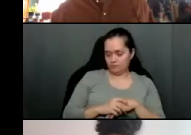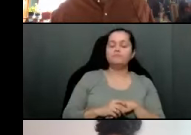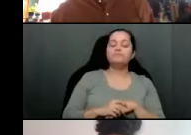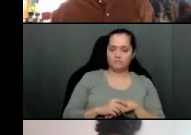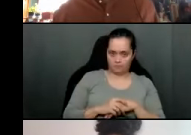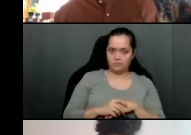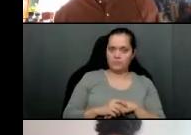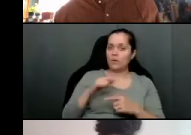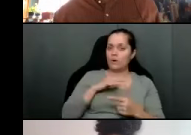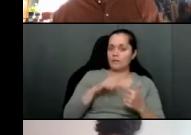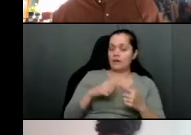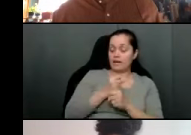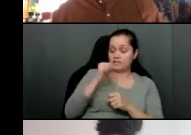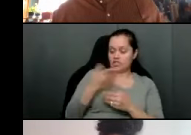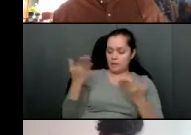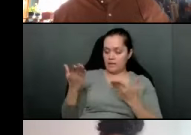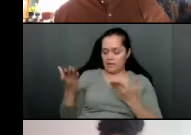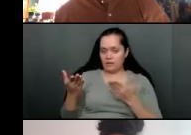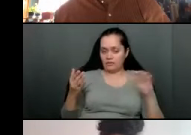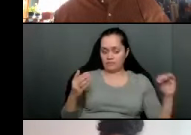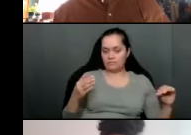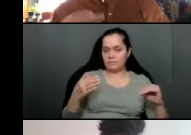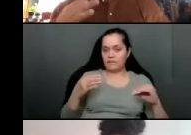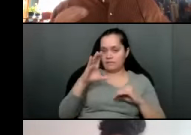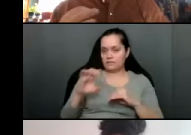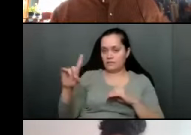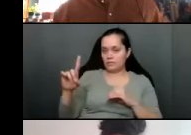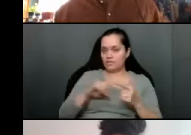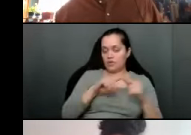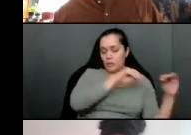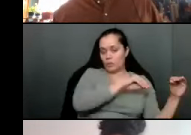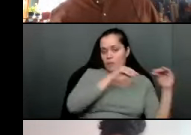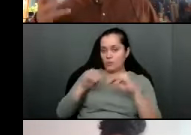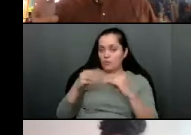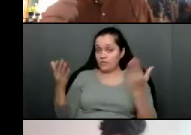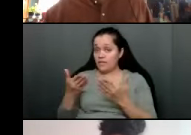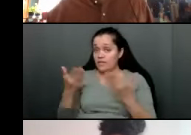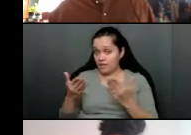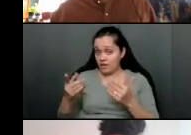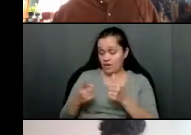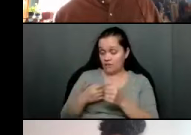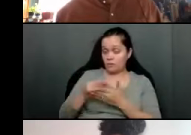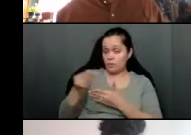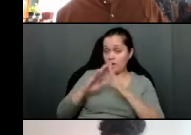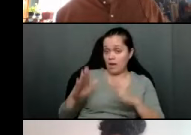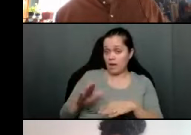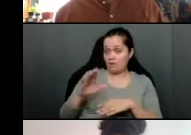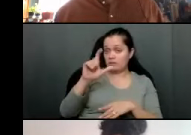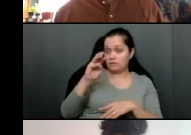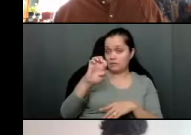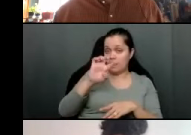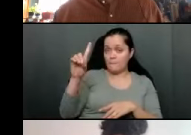Well, then I got the job here at College of DuPage, so we moved here, and at first we bought a house in Lombard.